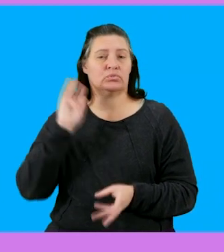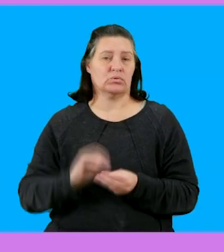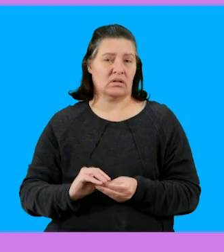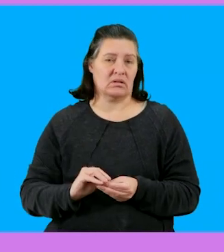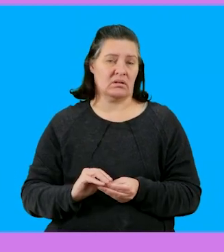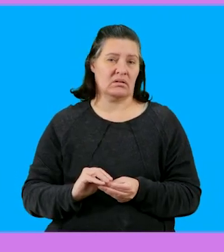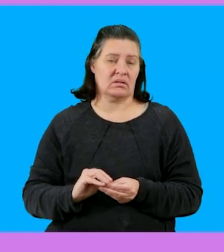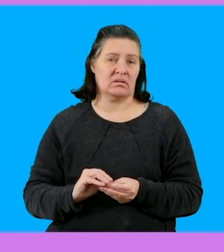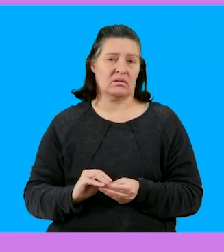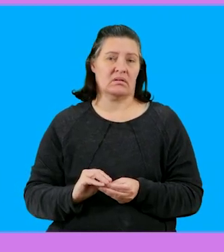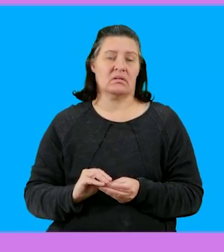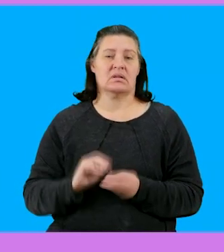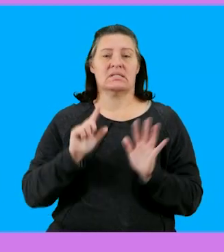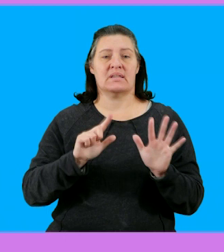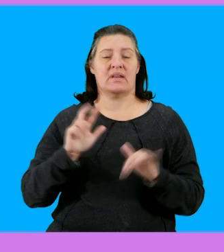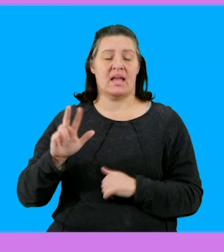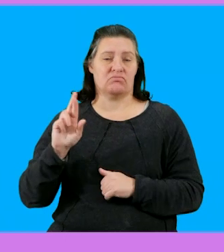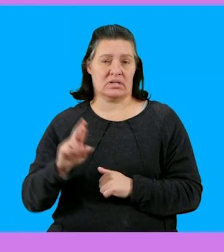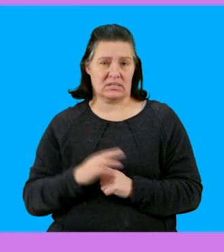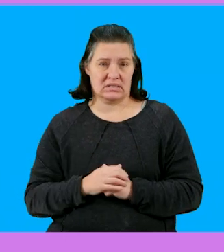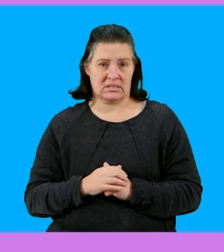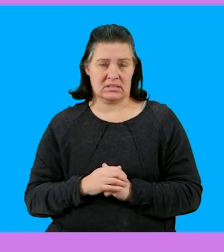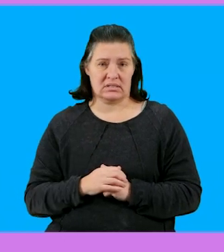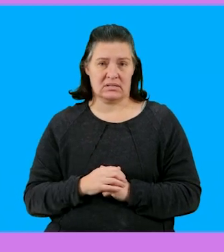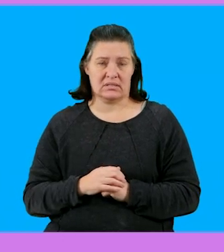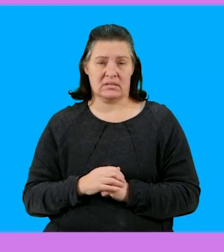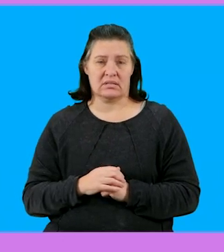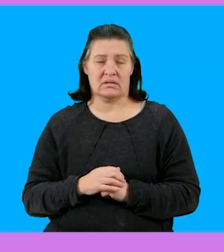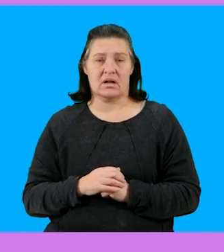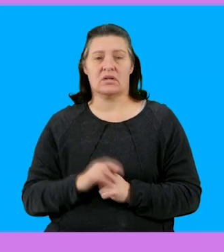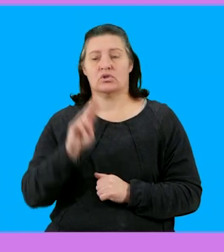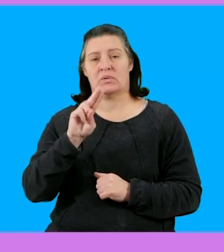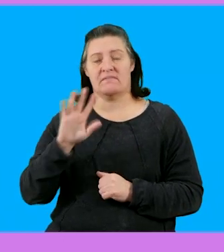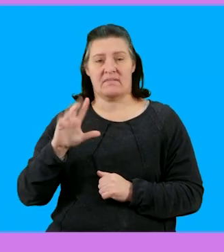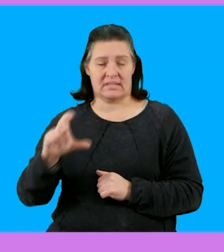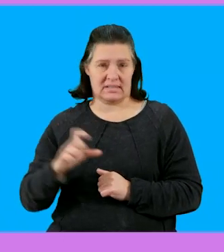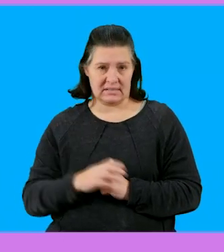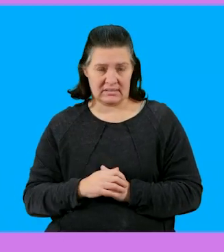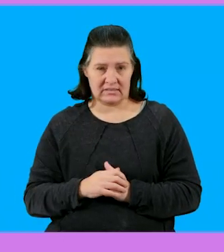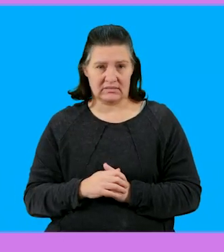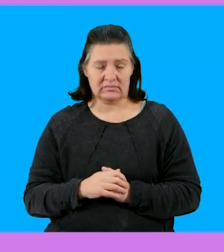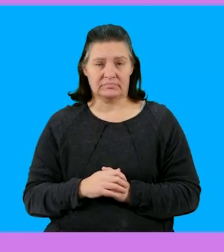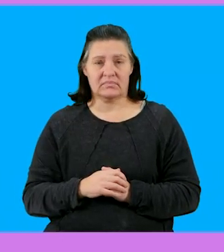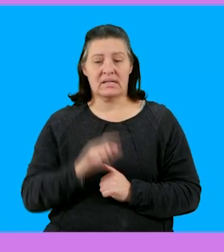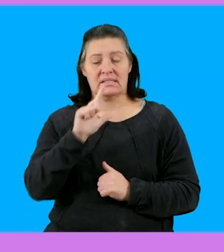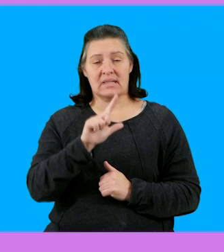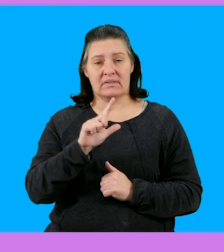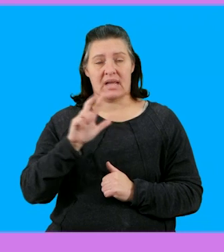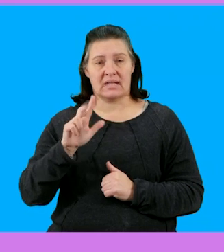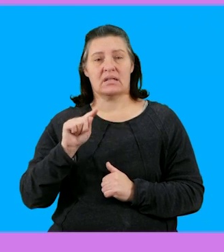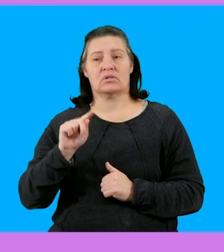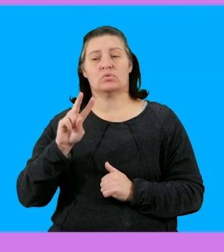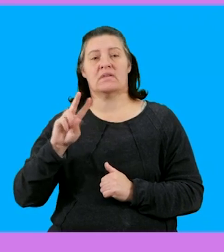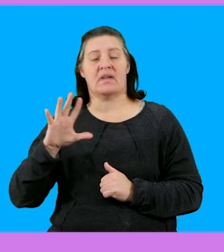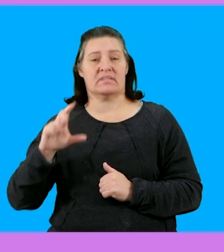us a total of 78 Rand and 25 cents. Okay, so 78